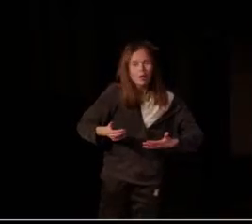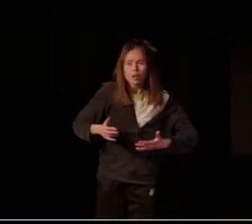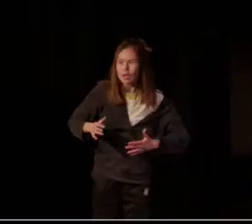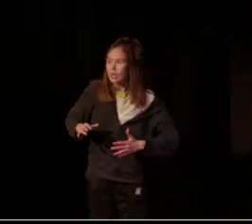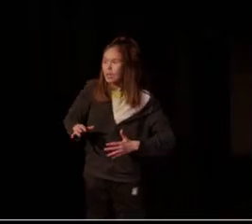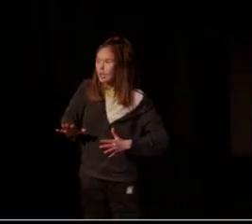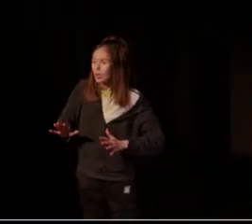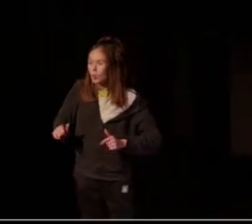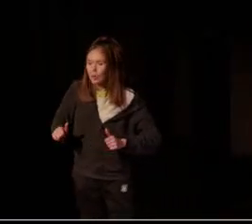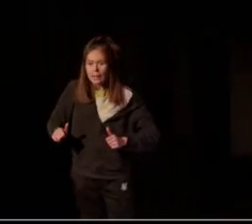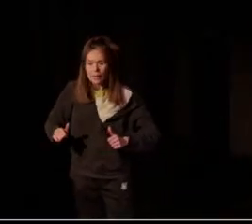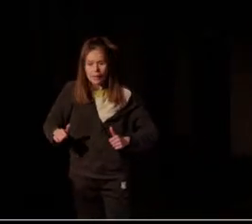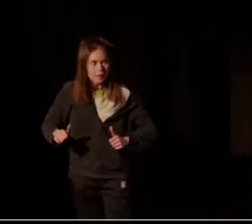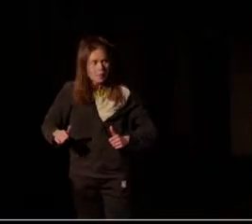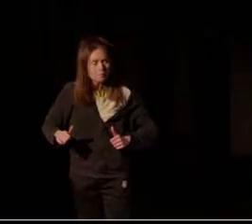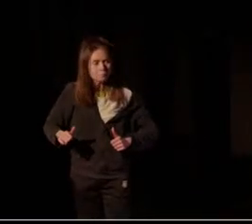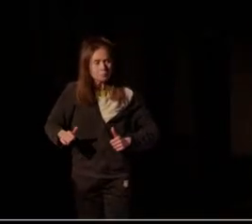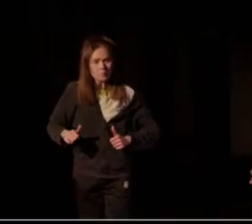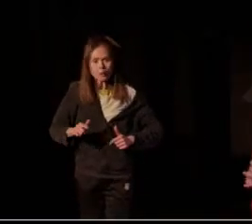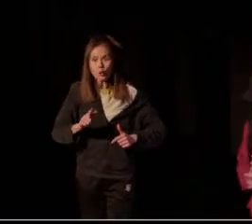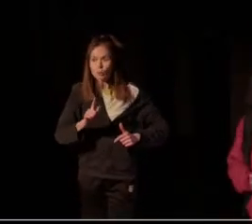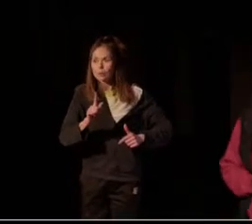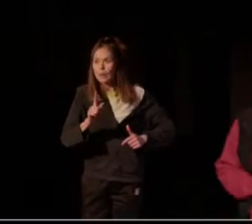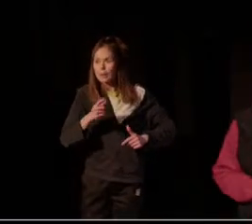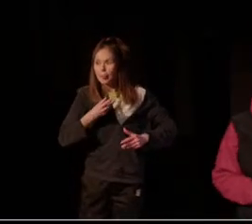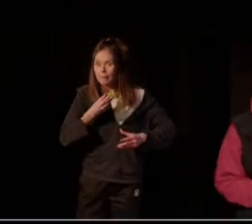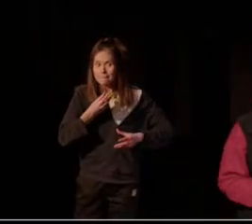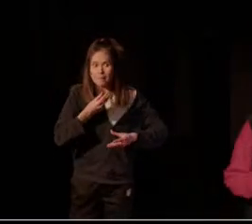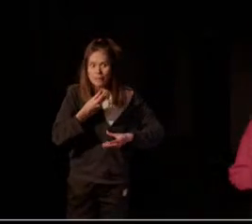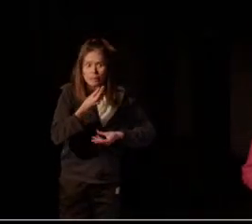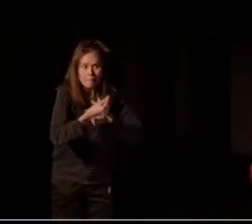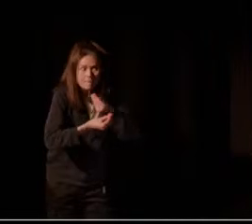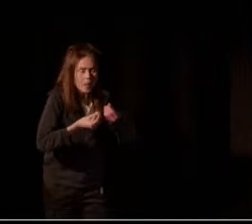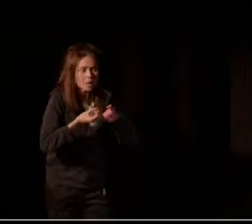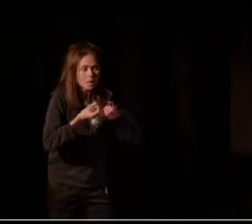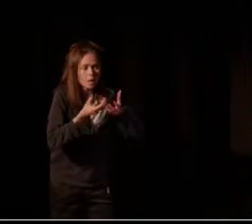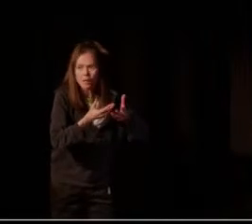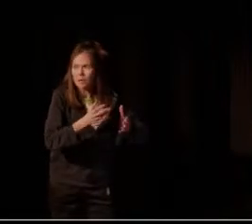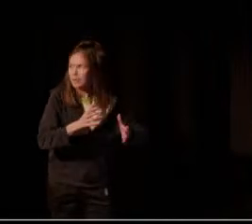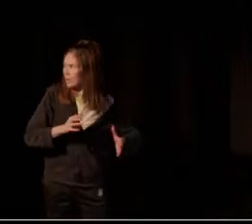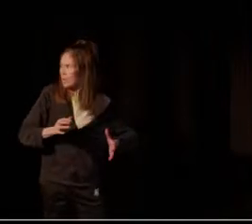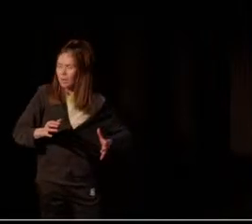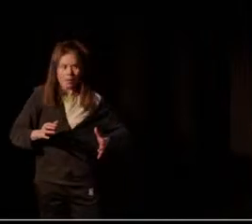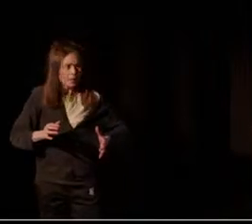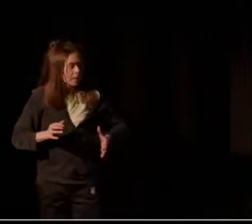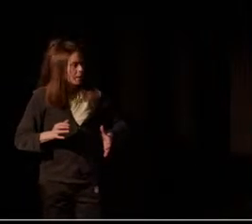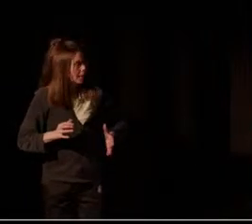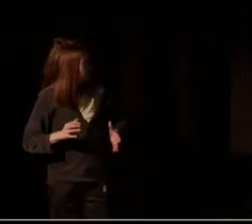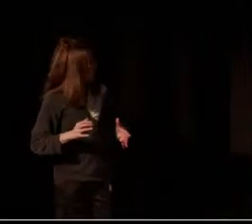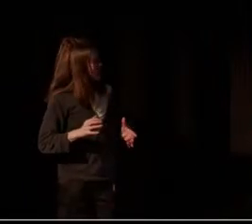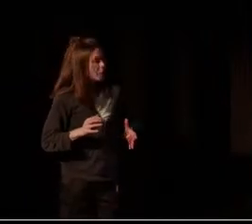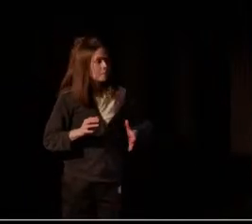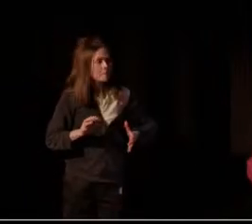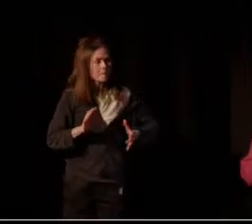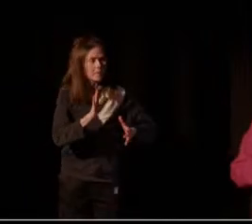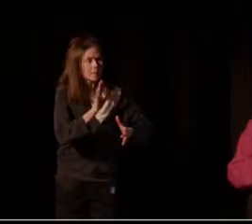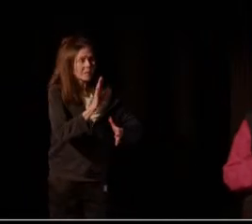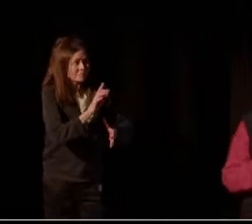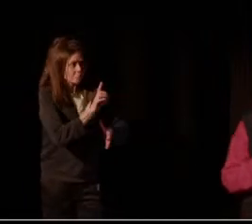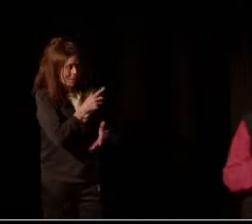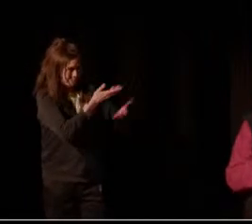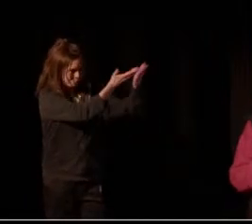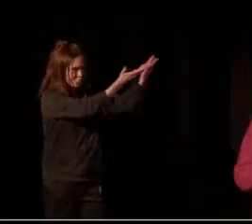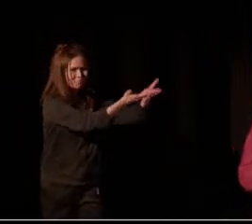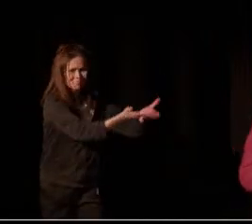Sir, I will tell you, for I am charged in honour, and by you whom I